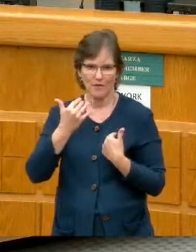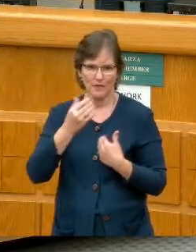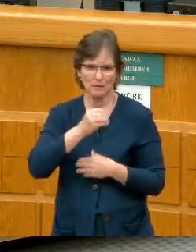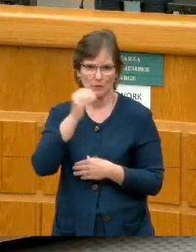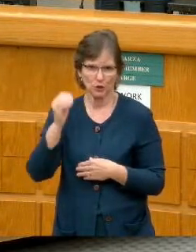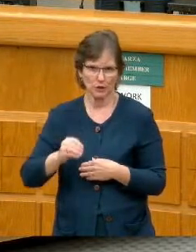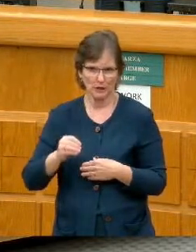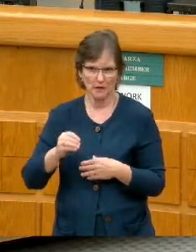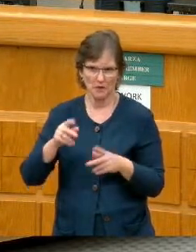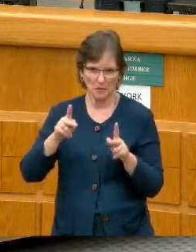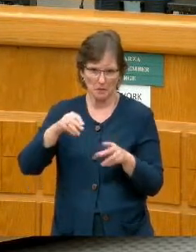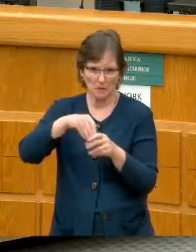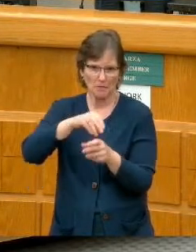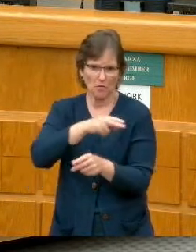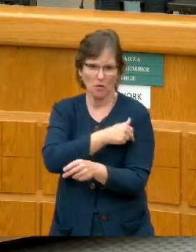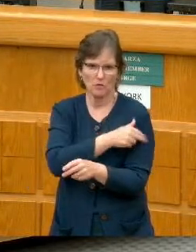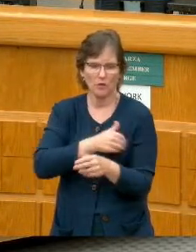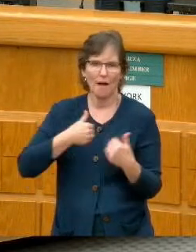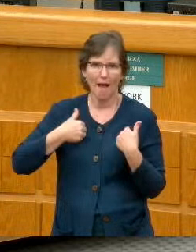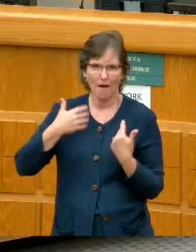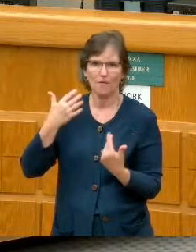doesn't look like it.